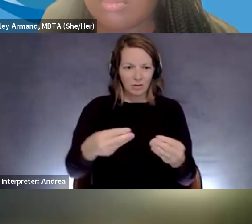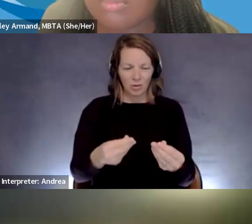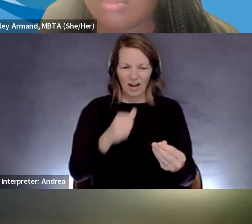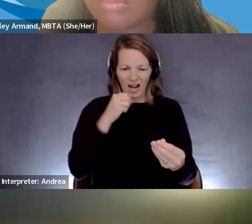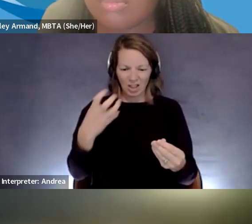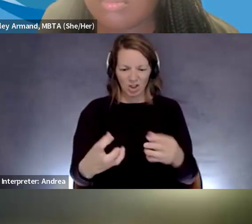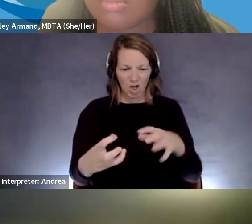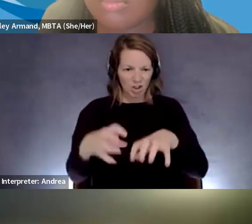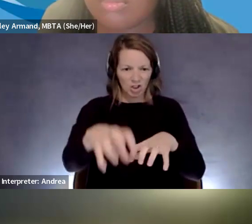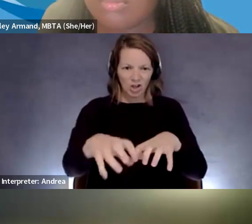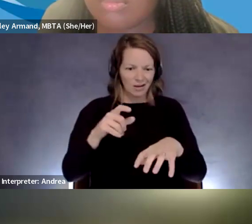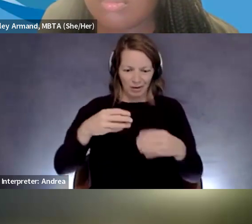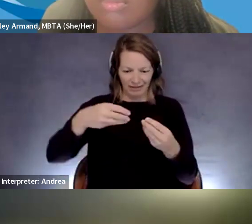asbestos.